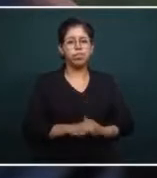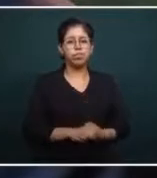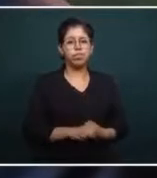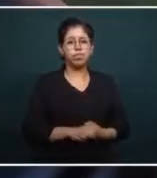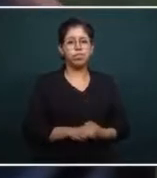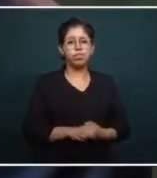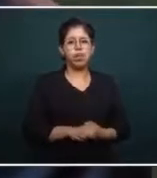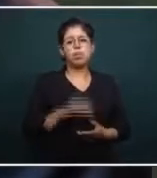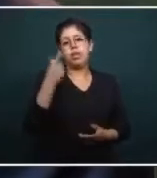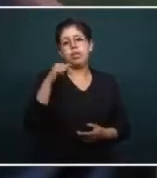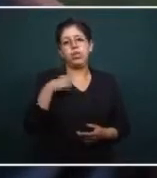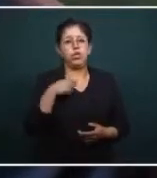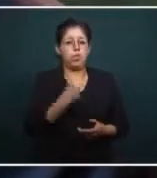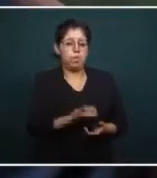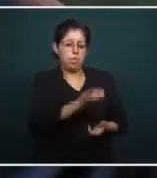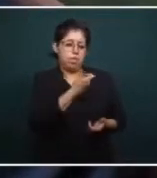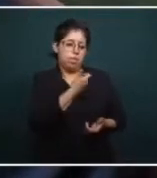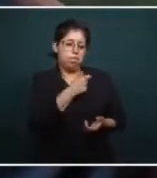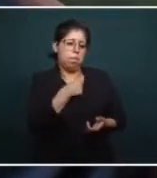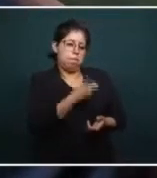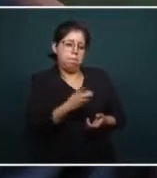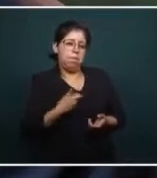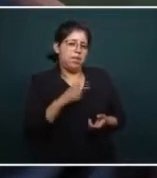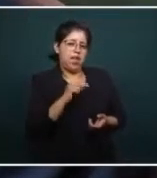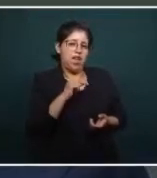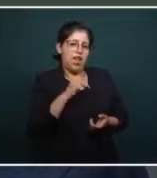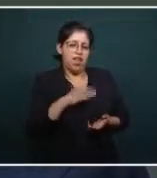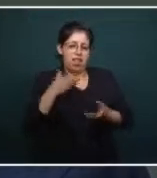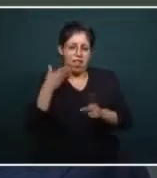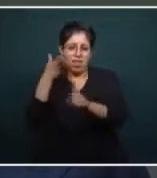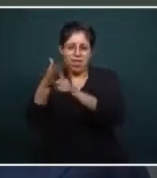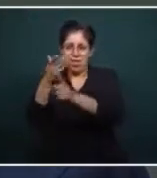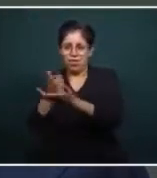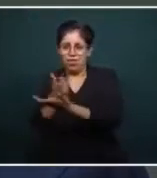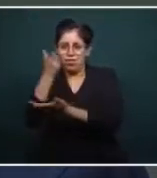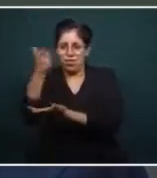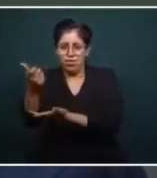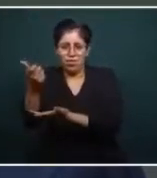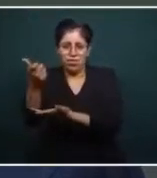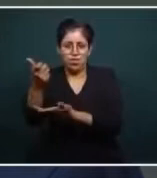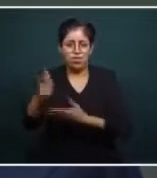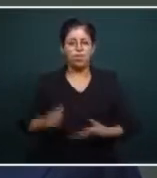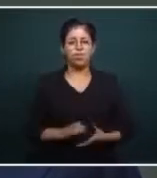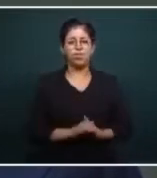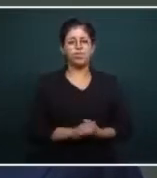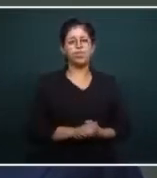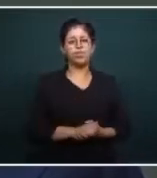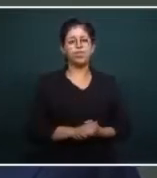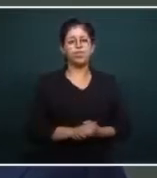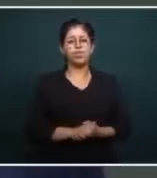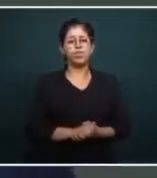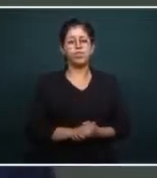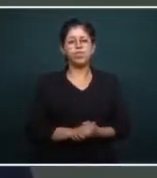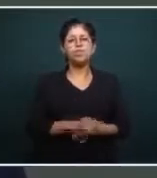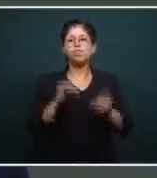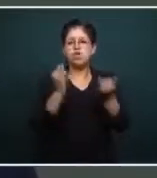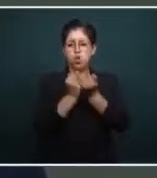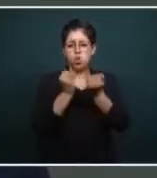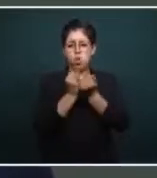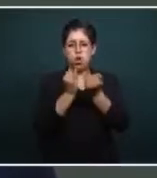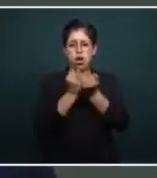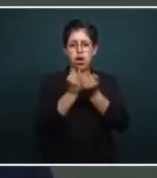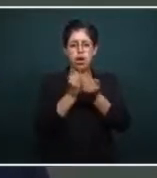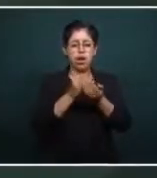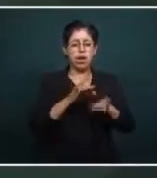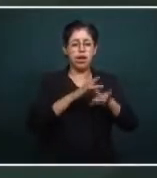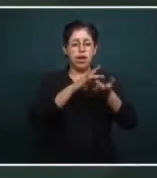no haya intermediarios, So there won't be any intermediaries. de manera directa, A direct como manner. se están entregando Just like we are